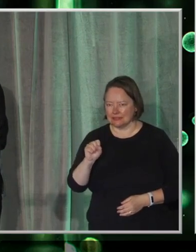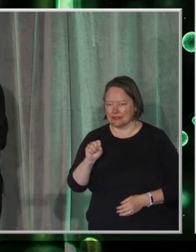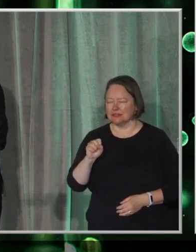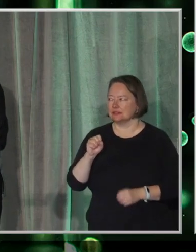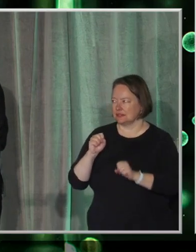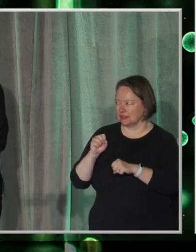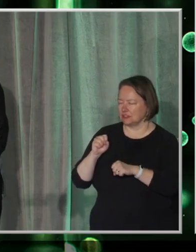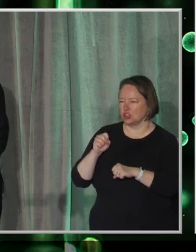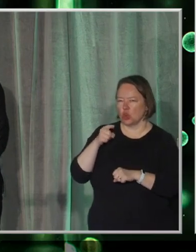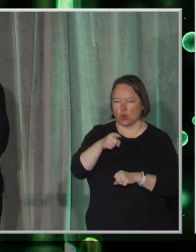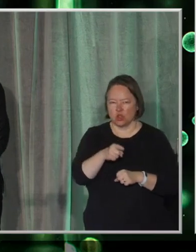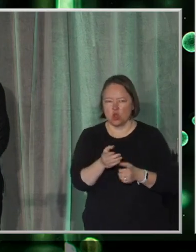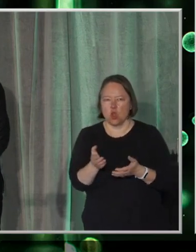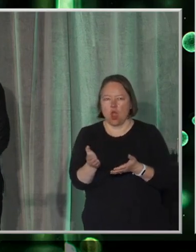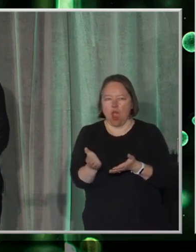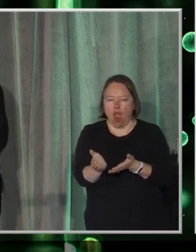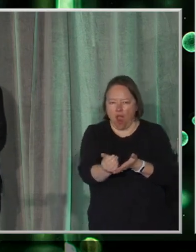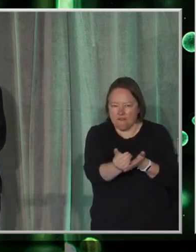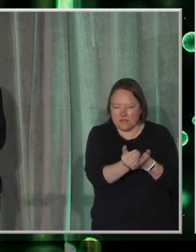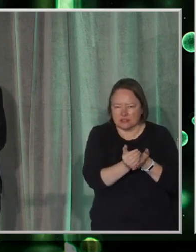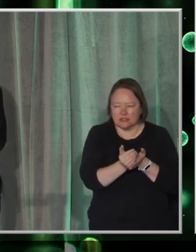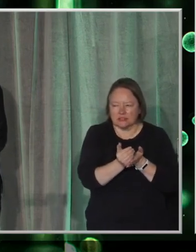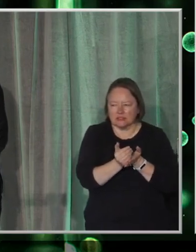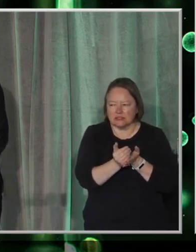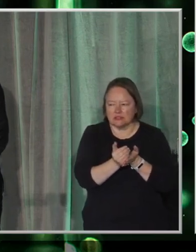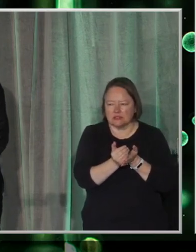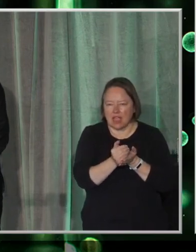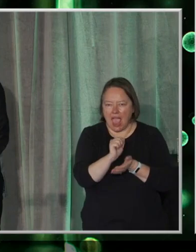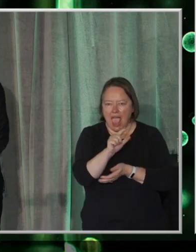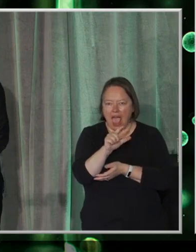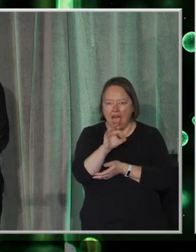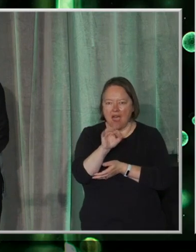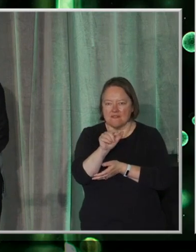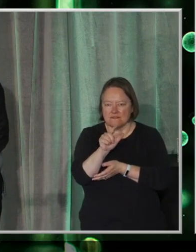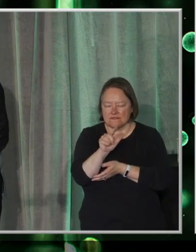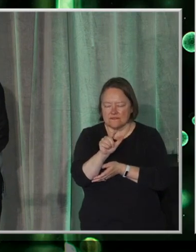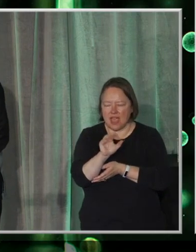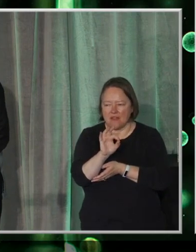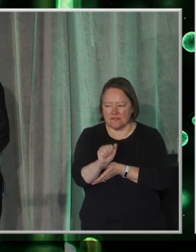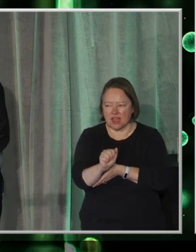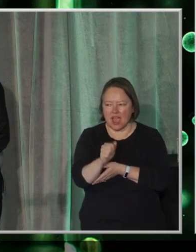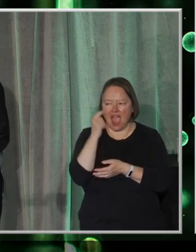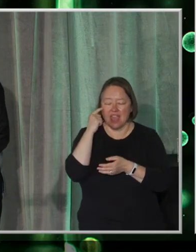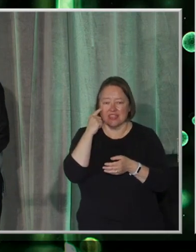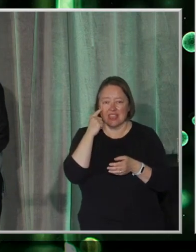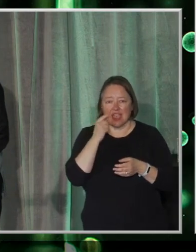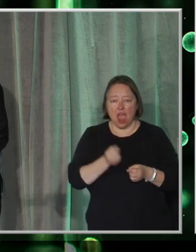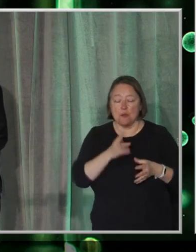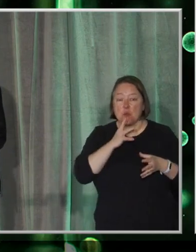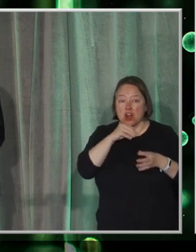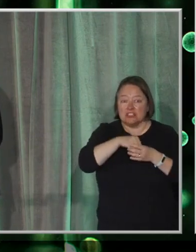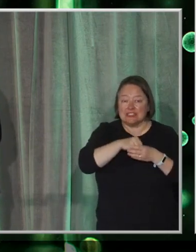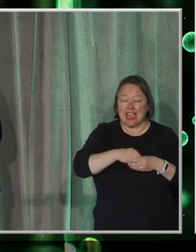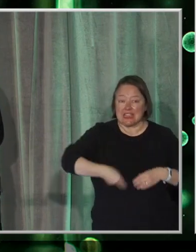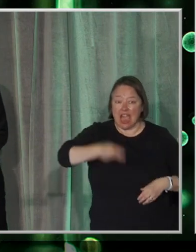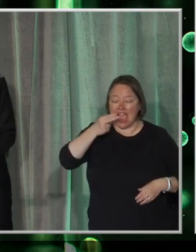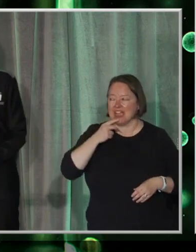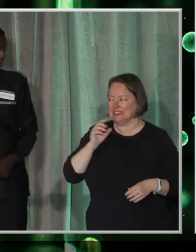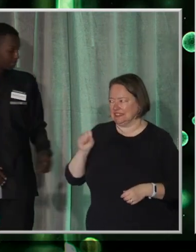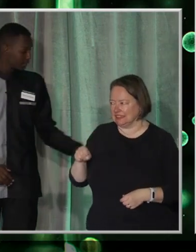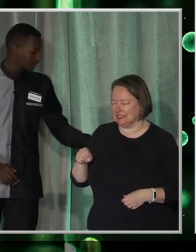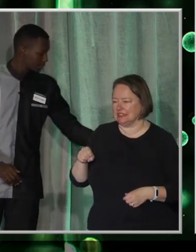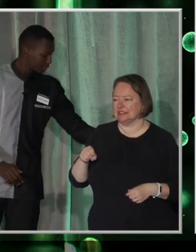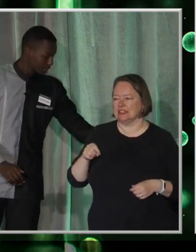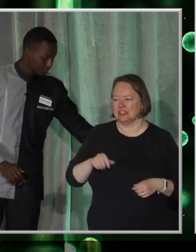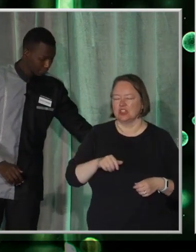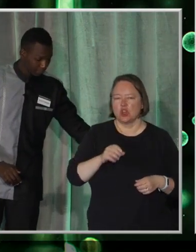So when you harvest alfalfa, I think the water content is high. Yeah. And